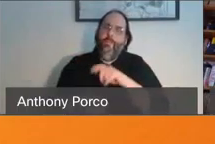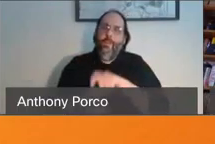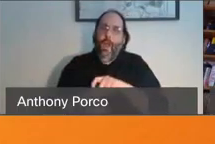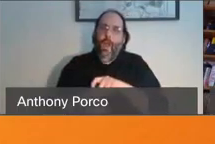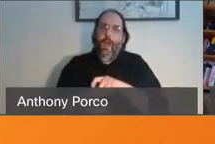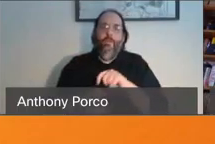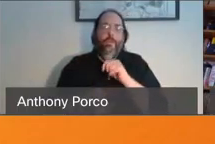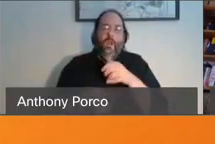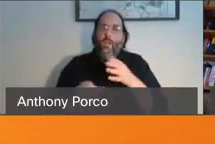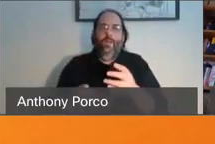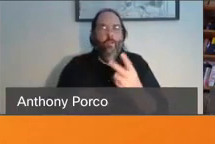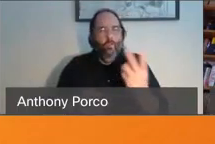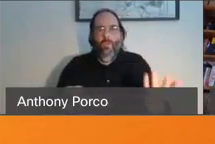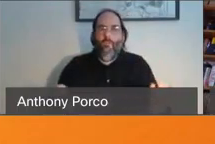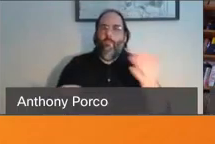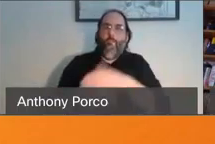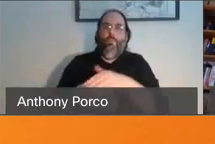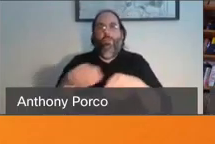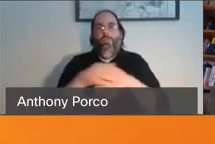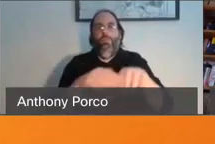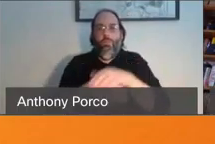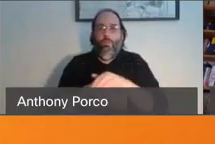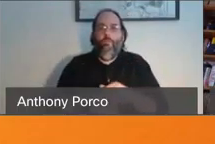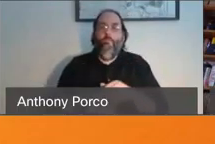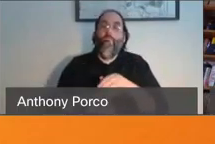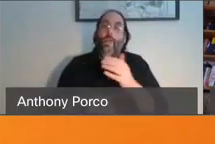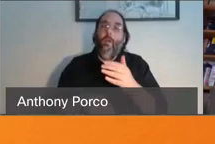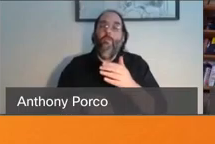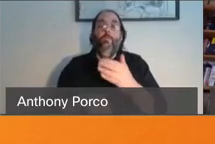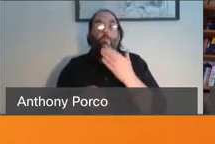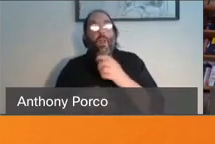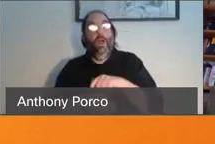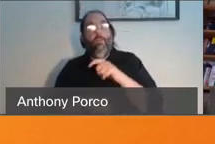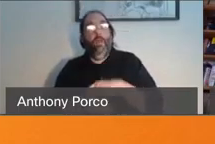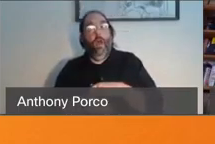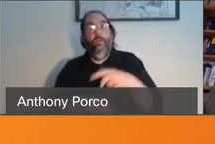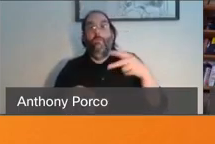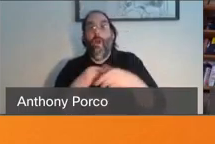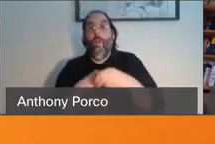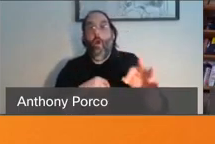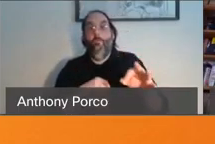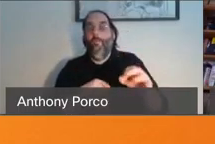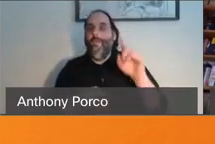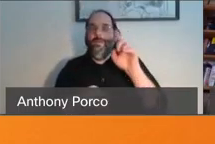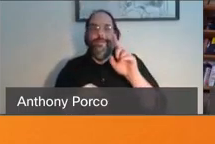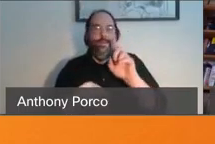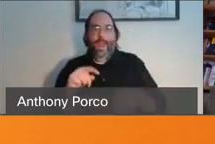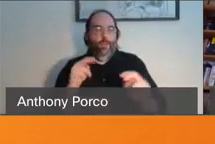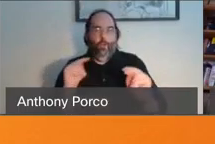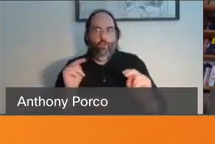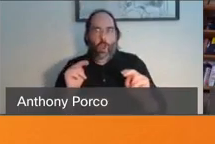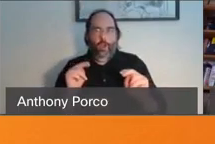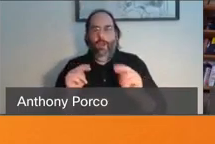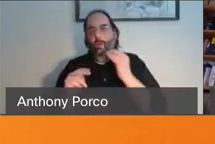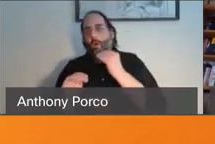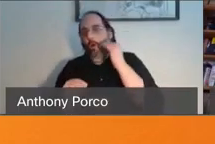two things overlap. Next, it's good to have a non-negotiable cutoff time. I realize you're at home, you can get caught up with what